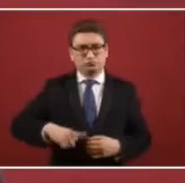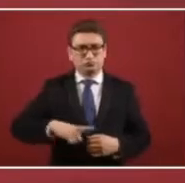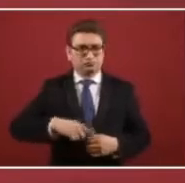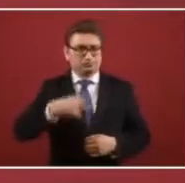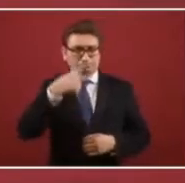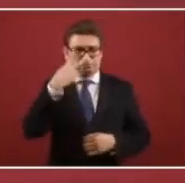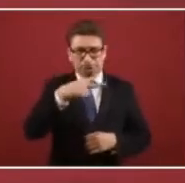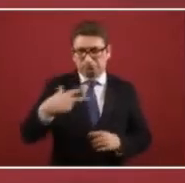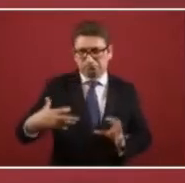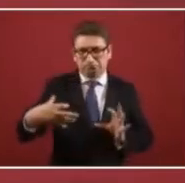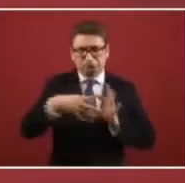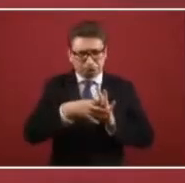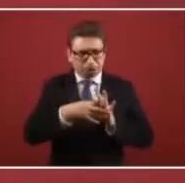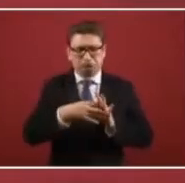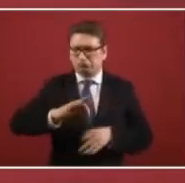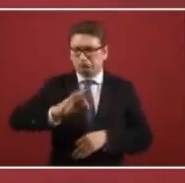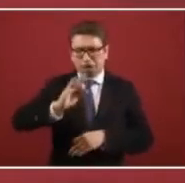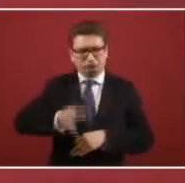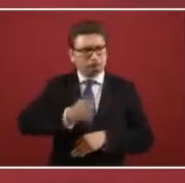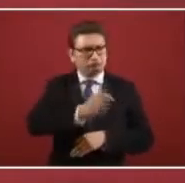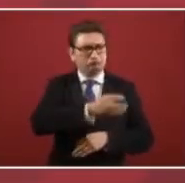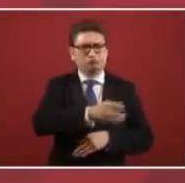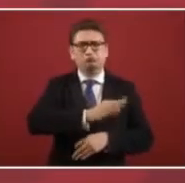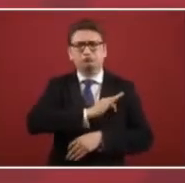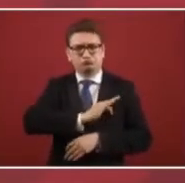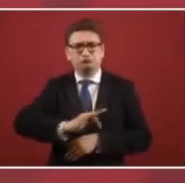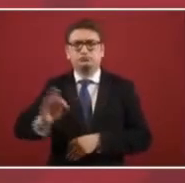world, and we